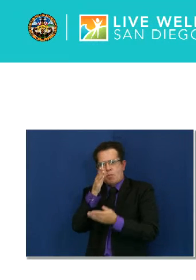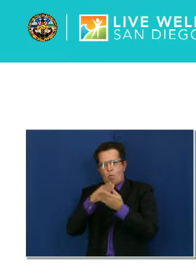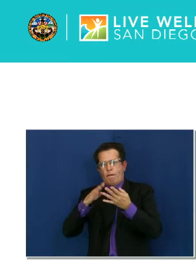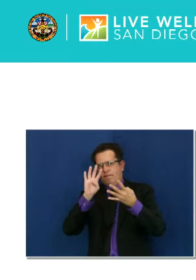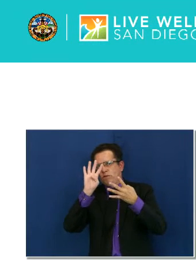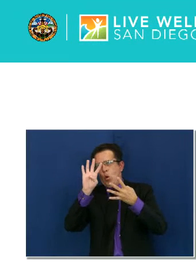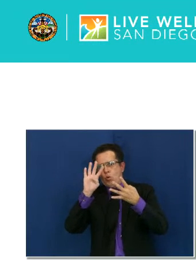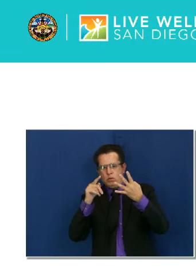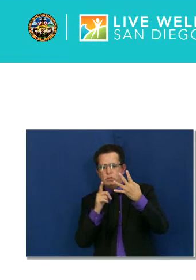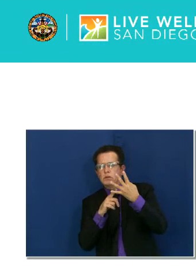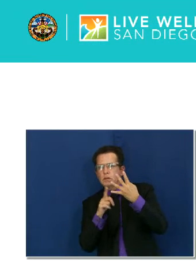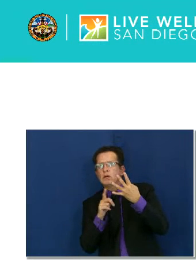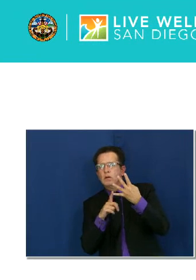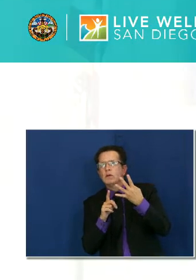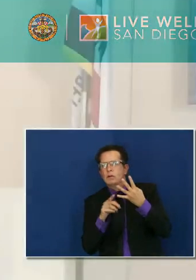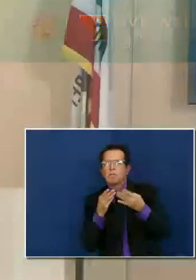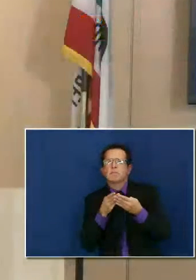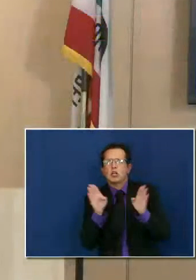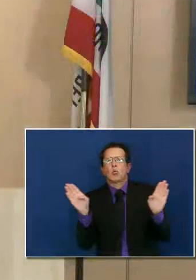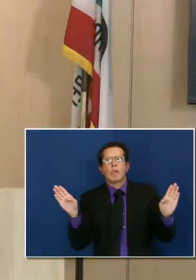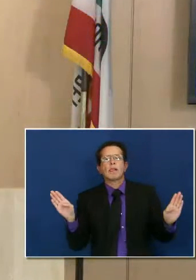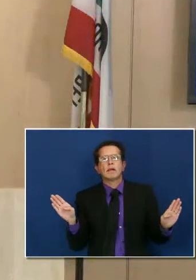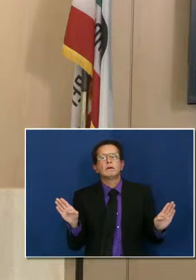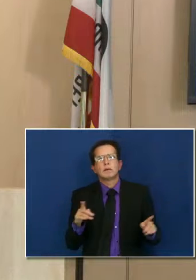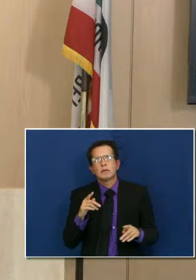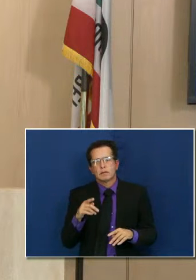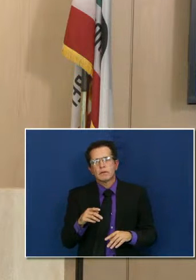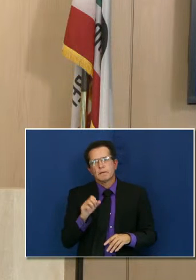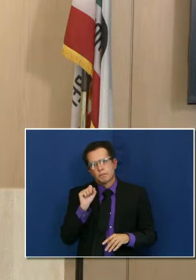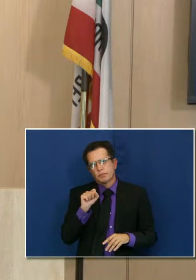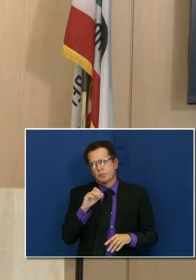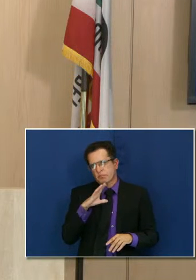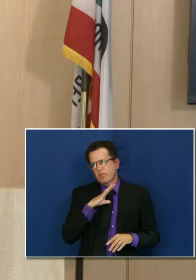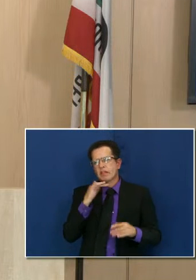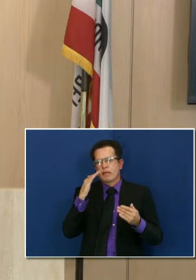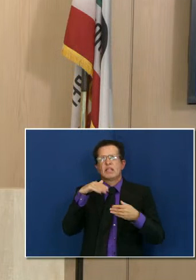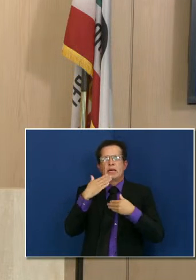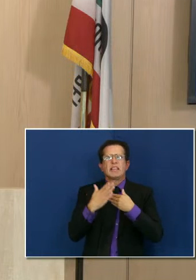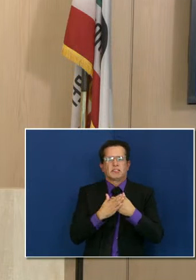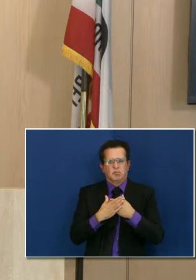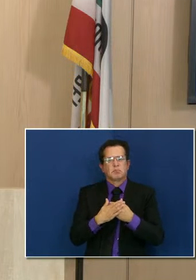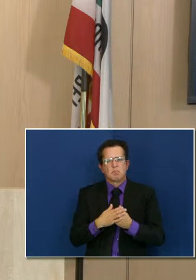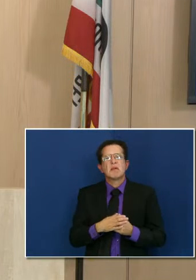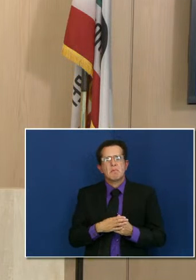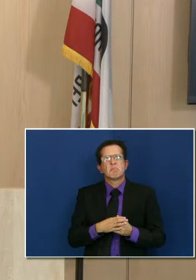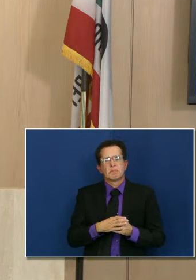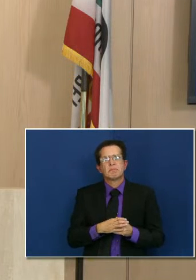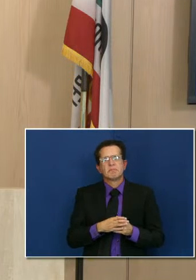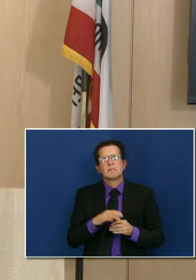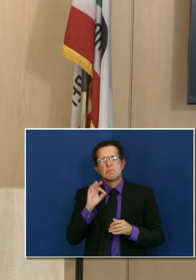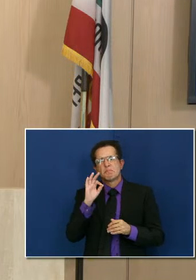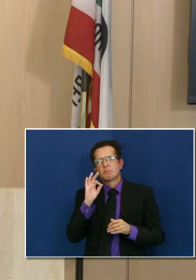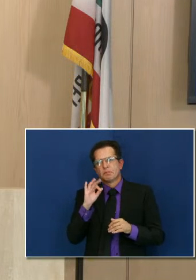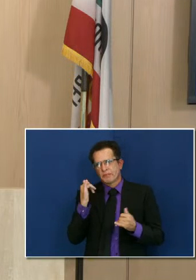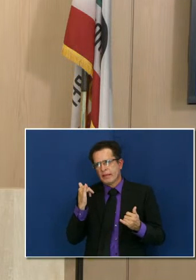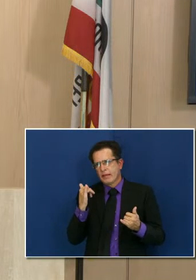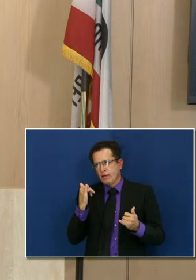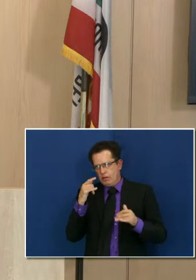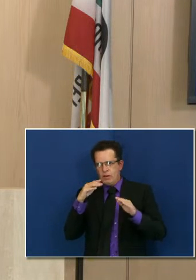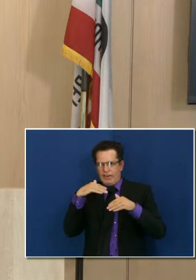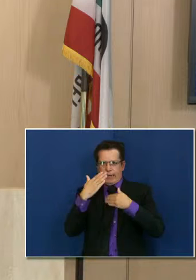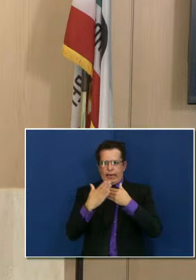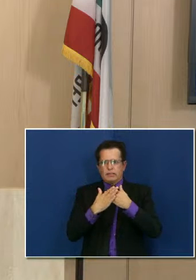determination. So let's go to the next slide. I think it's important, and